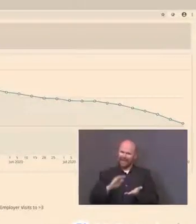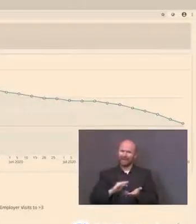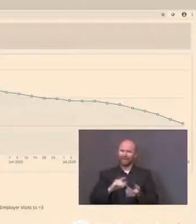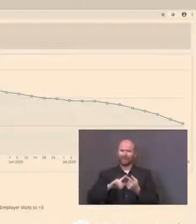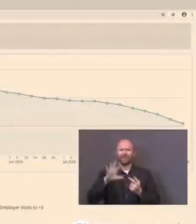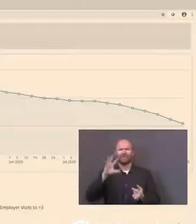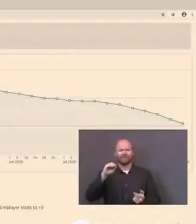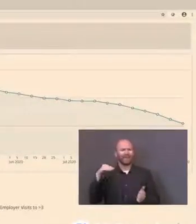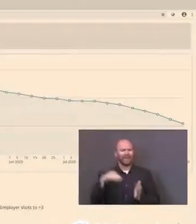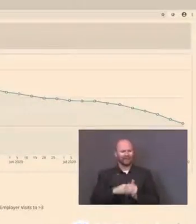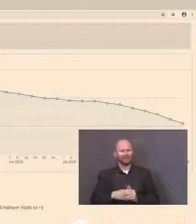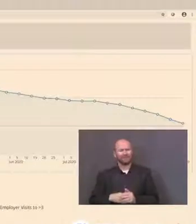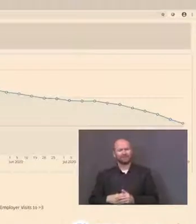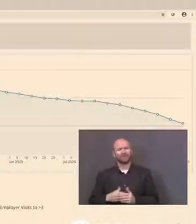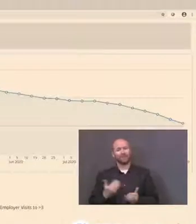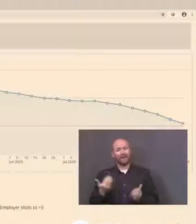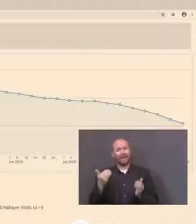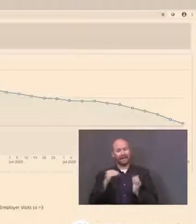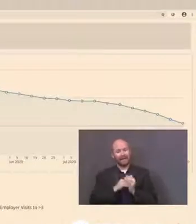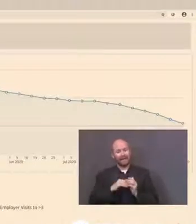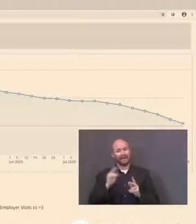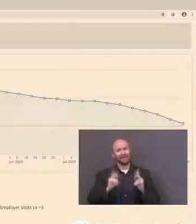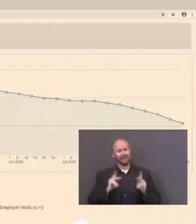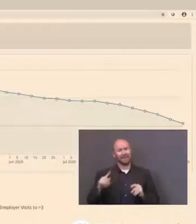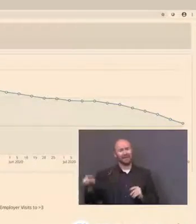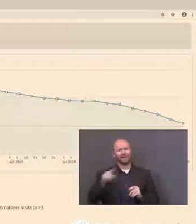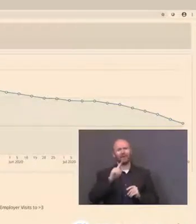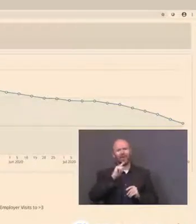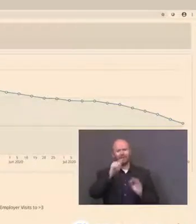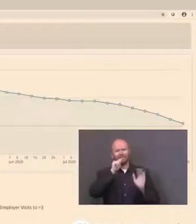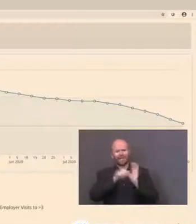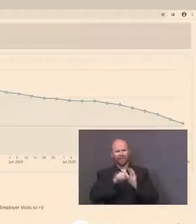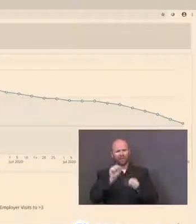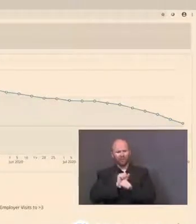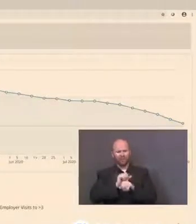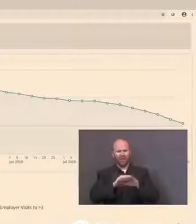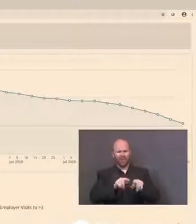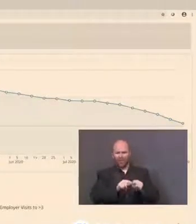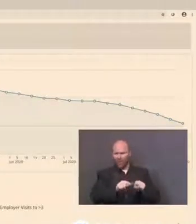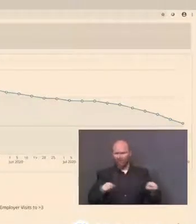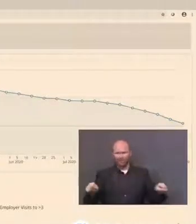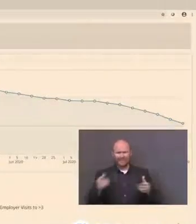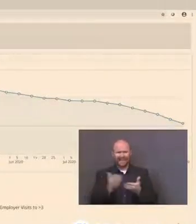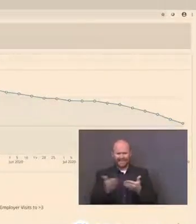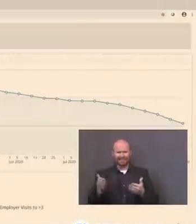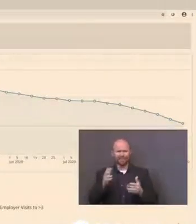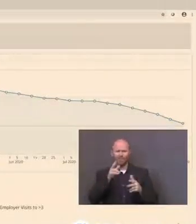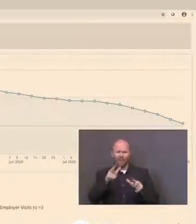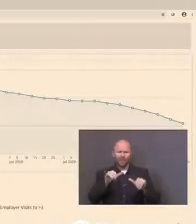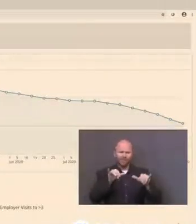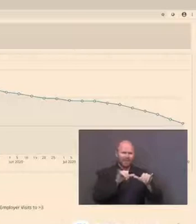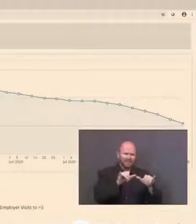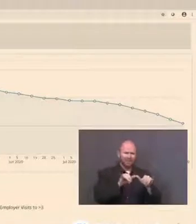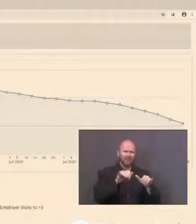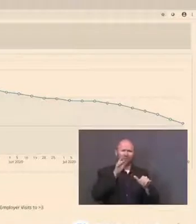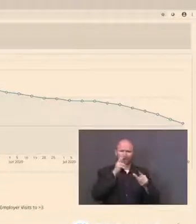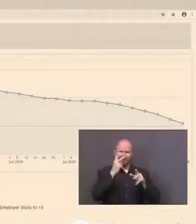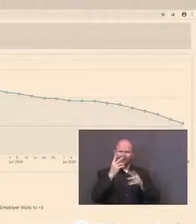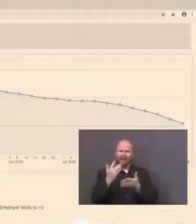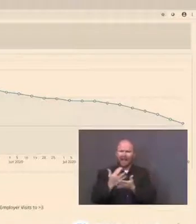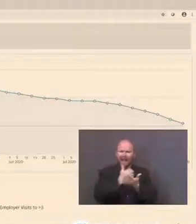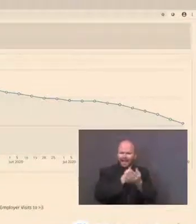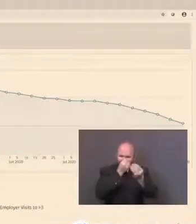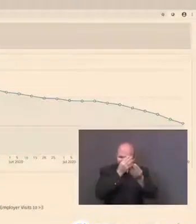continue to do that. So again, underneath that, and people are assigned to work on these, we have lead measures. We'll be tracking how to connect people directly